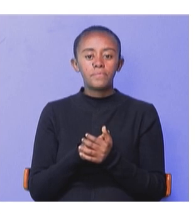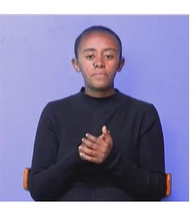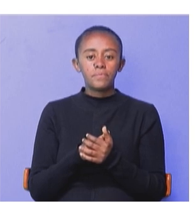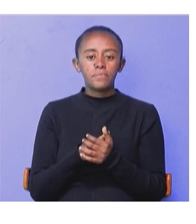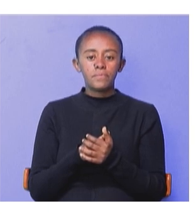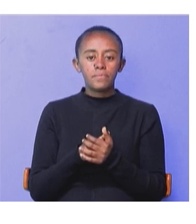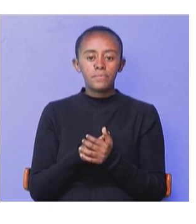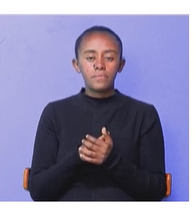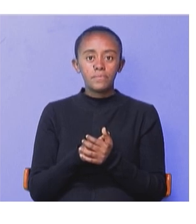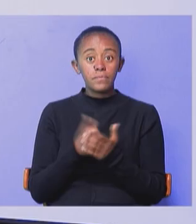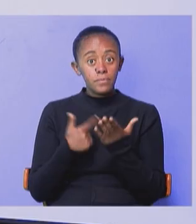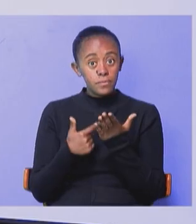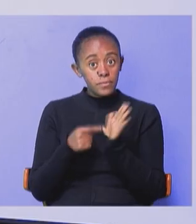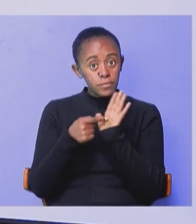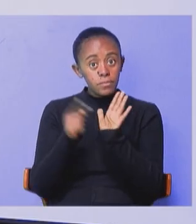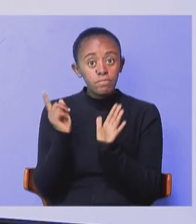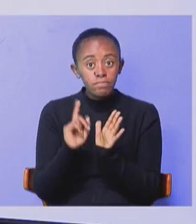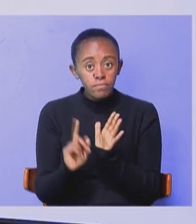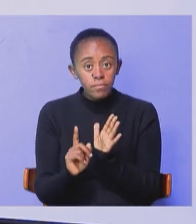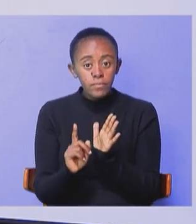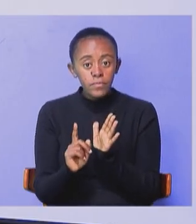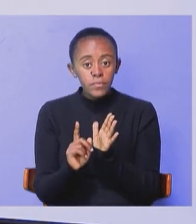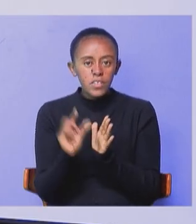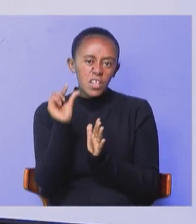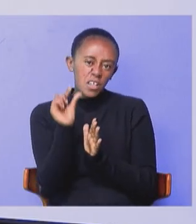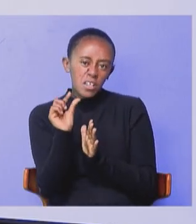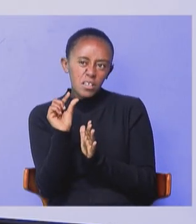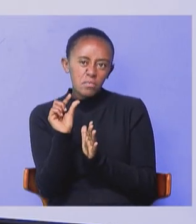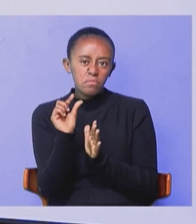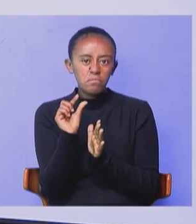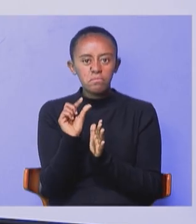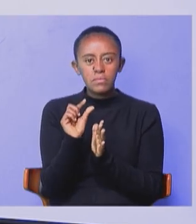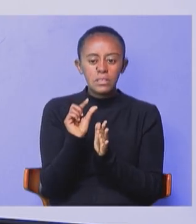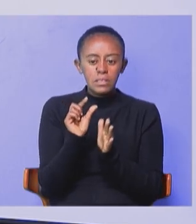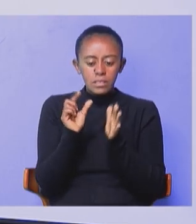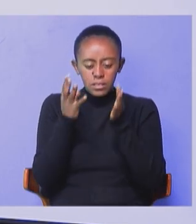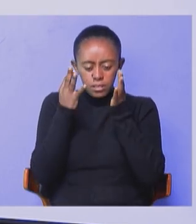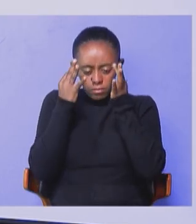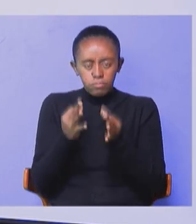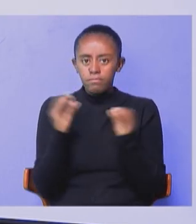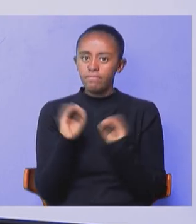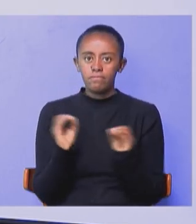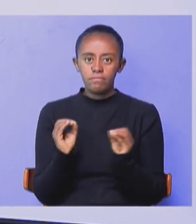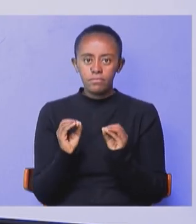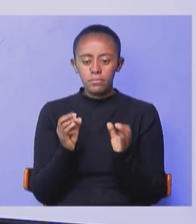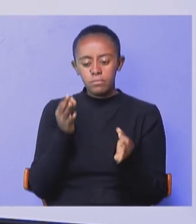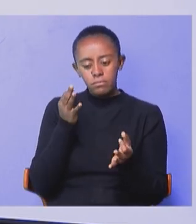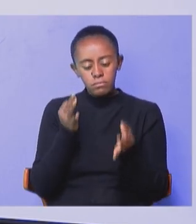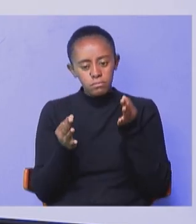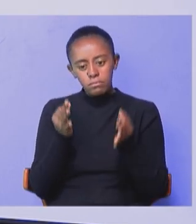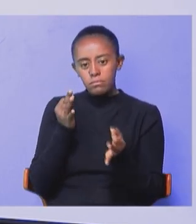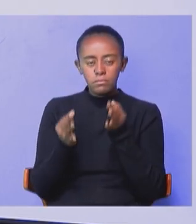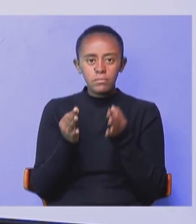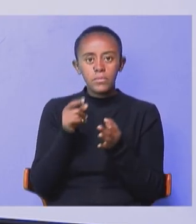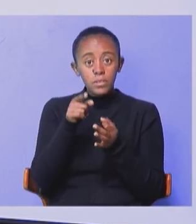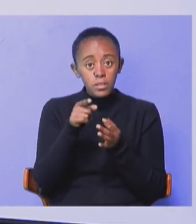Okay? These show a little bit of uncertainty in them. Unlike the first one, when you